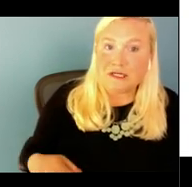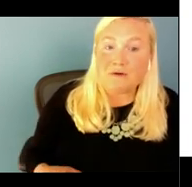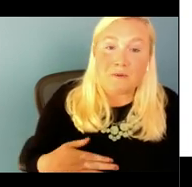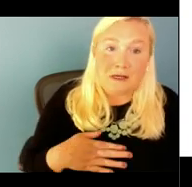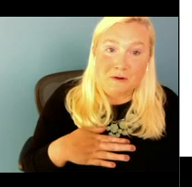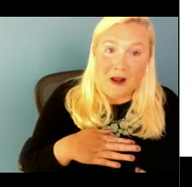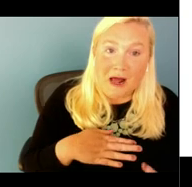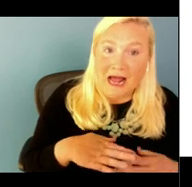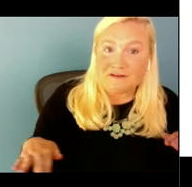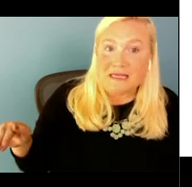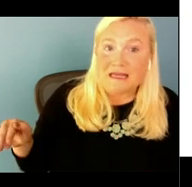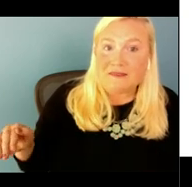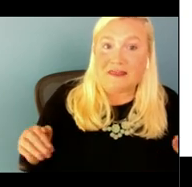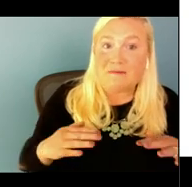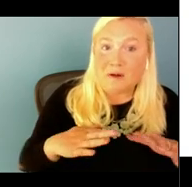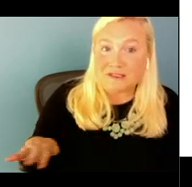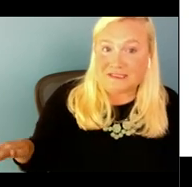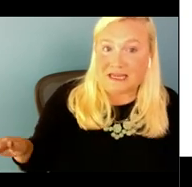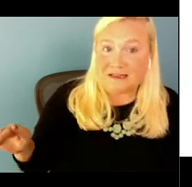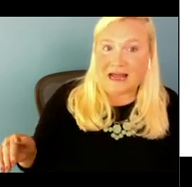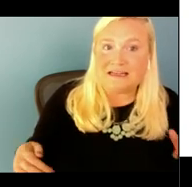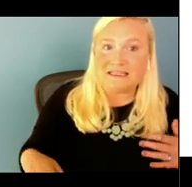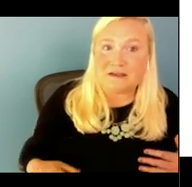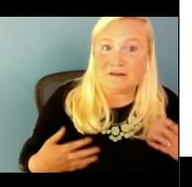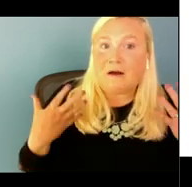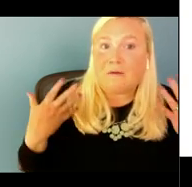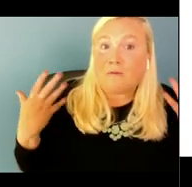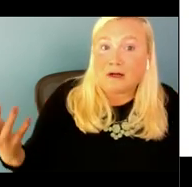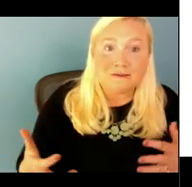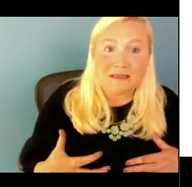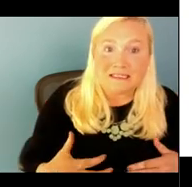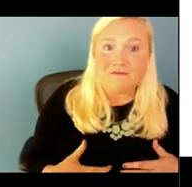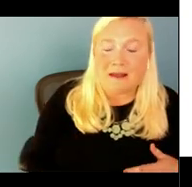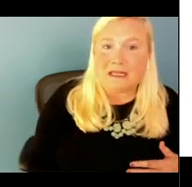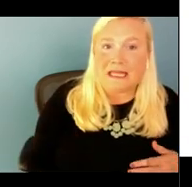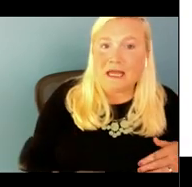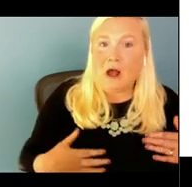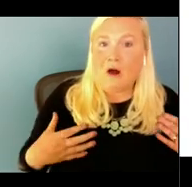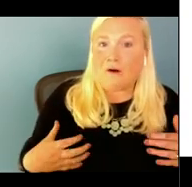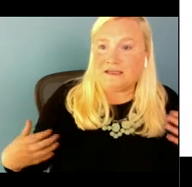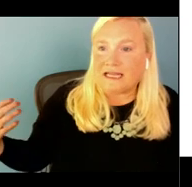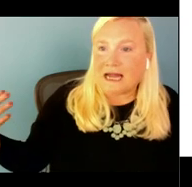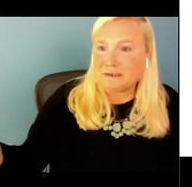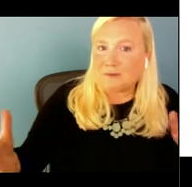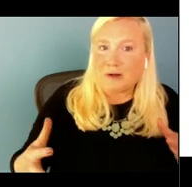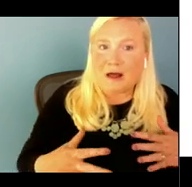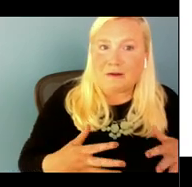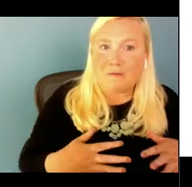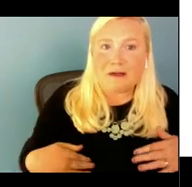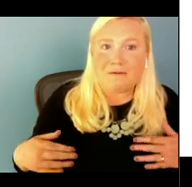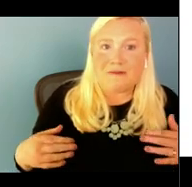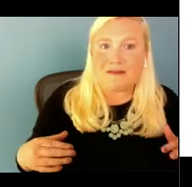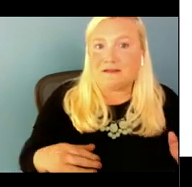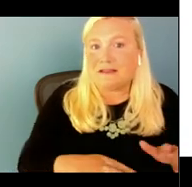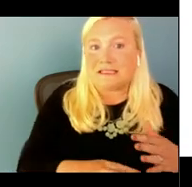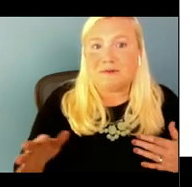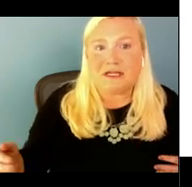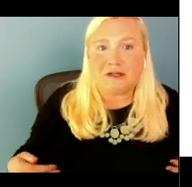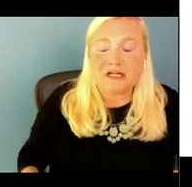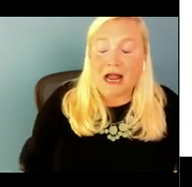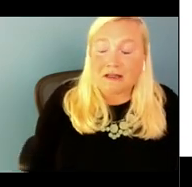beyond us too. We do not have to be the person that works with this family or is the expert on working